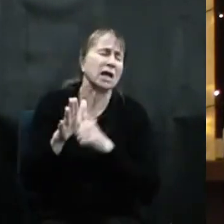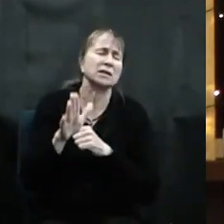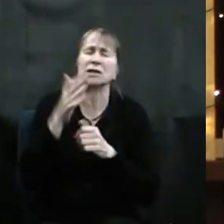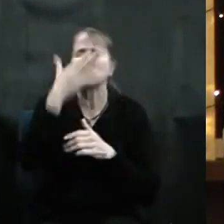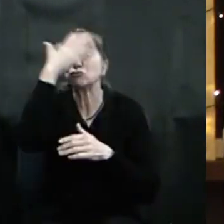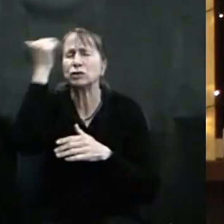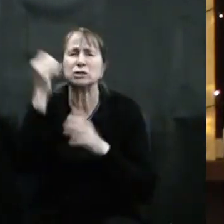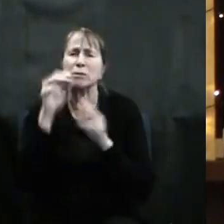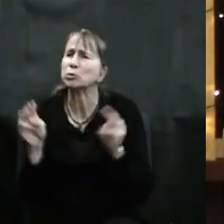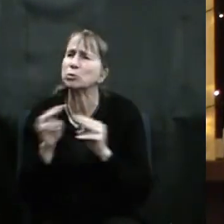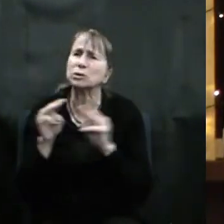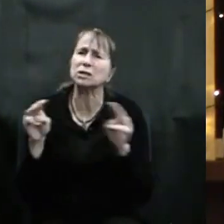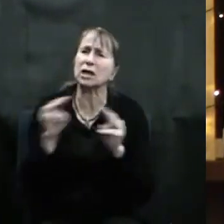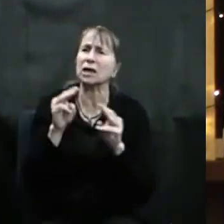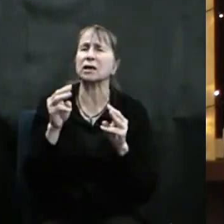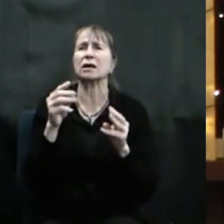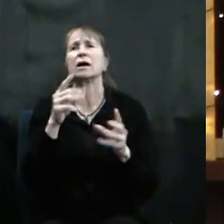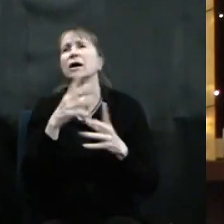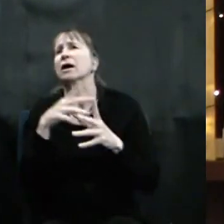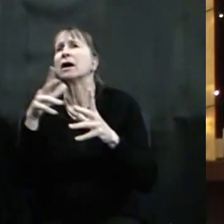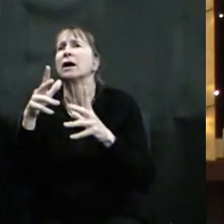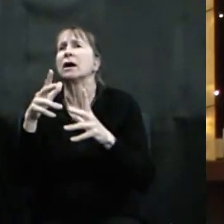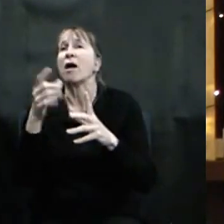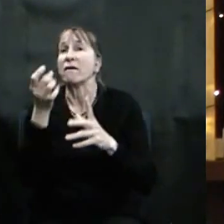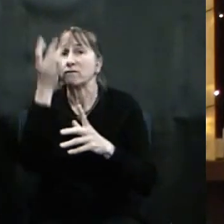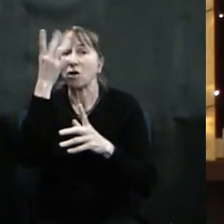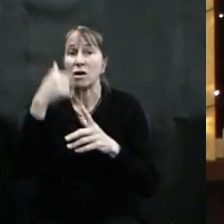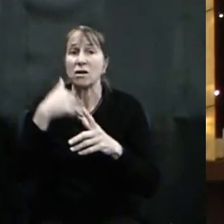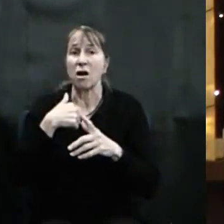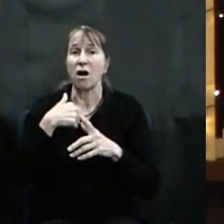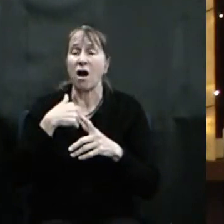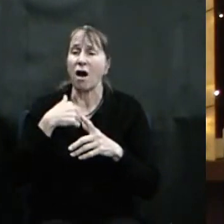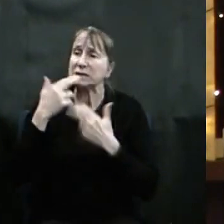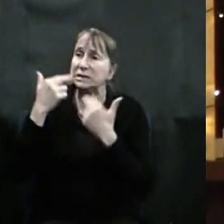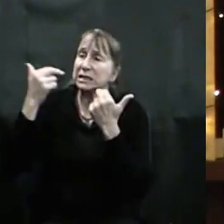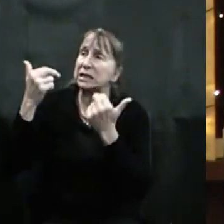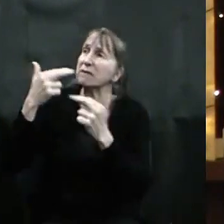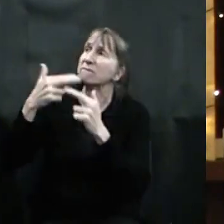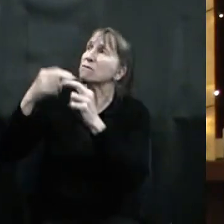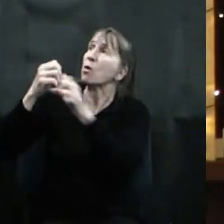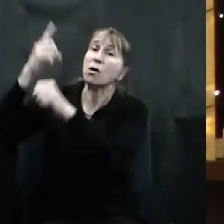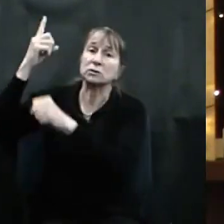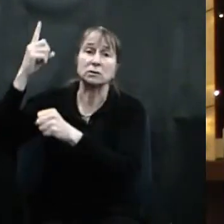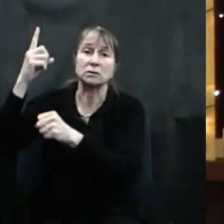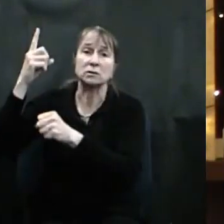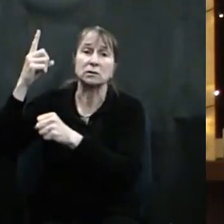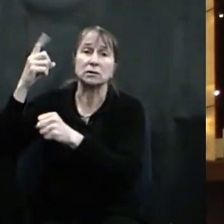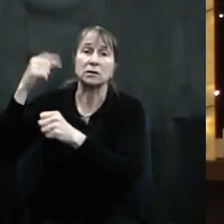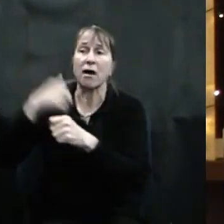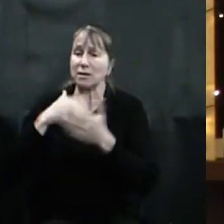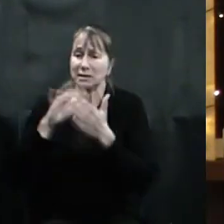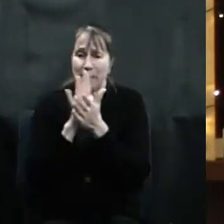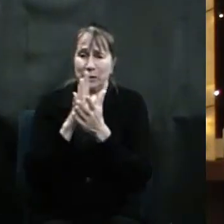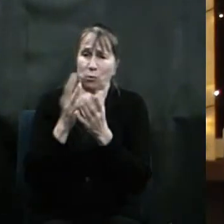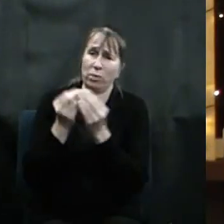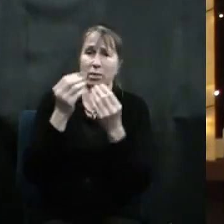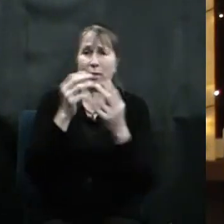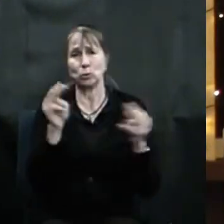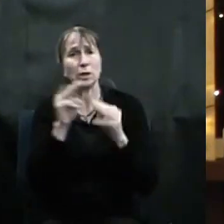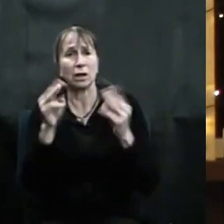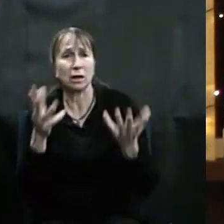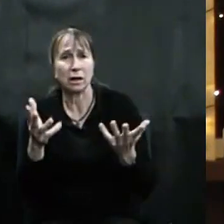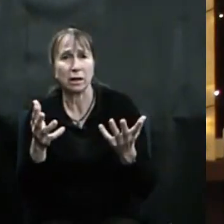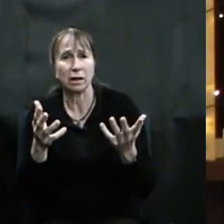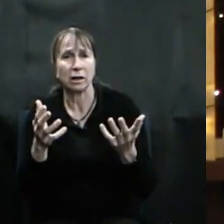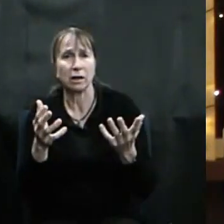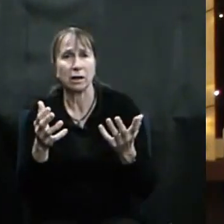being so caught up that I forgot what I was singing about. Music, quiet times, they're